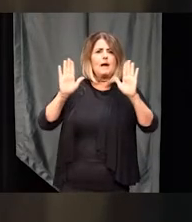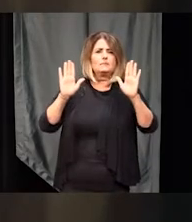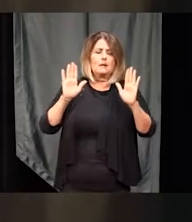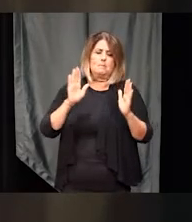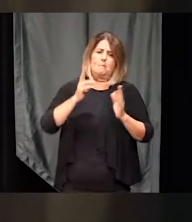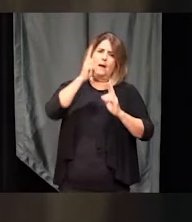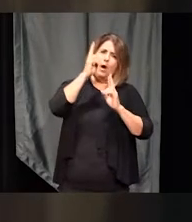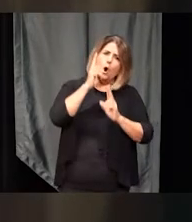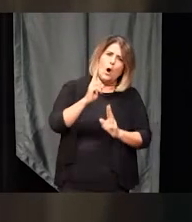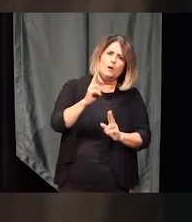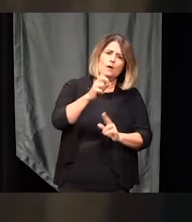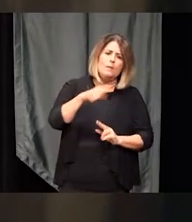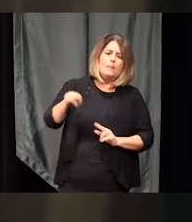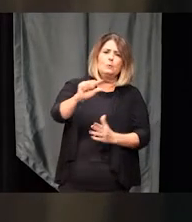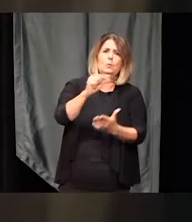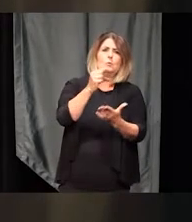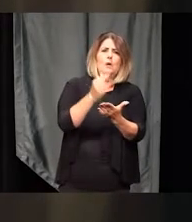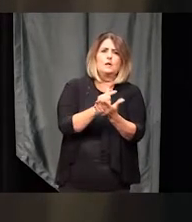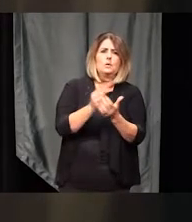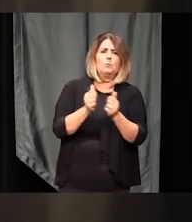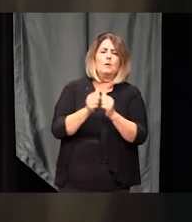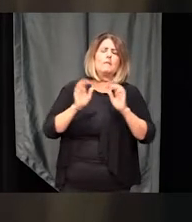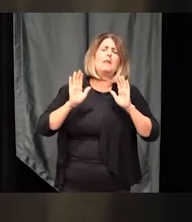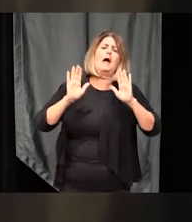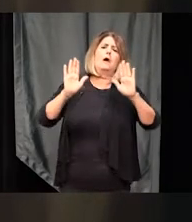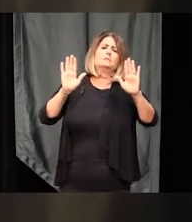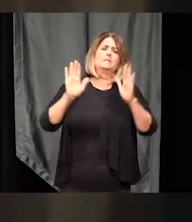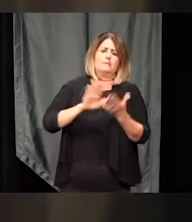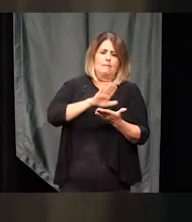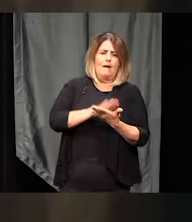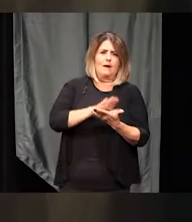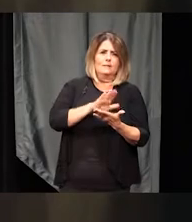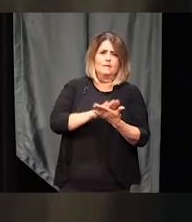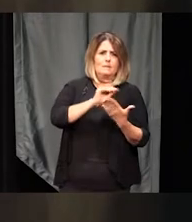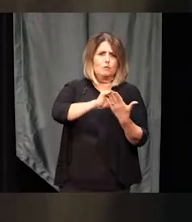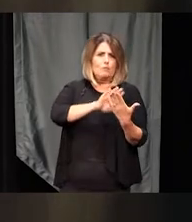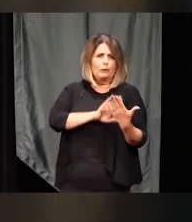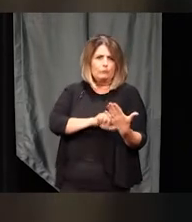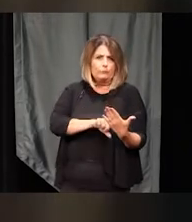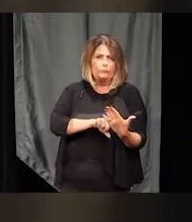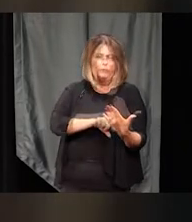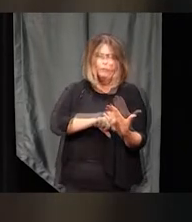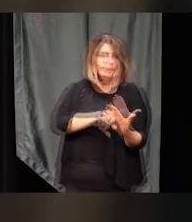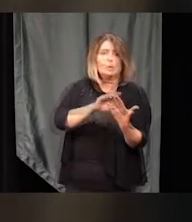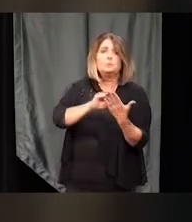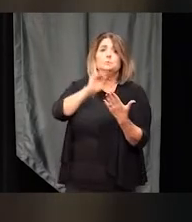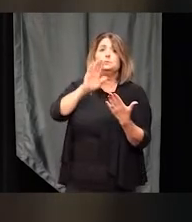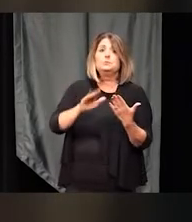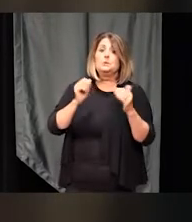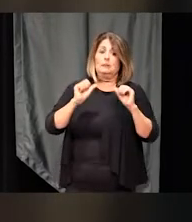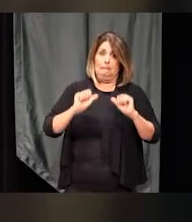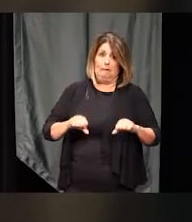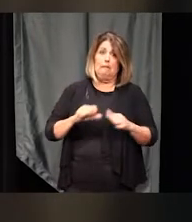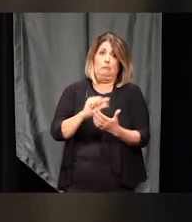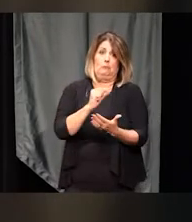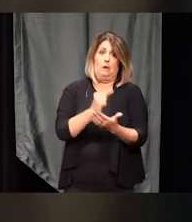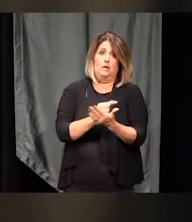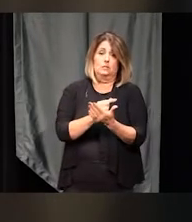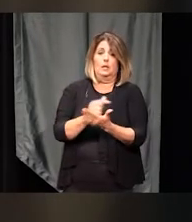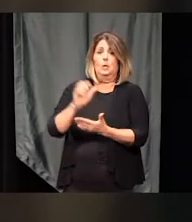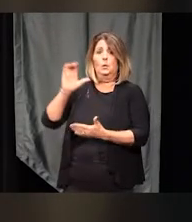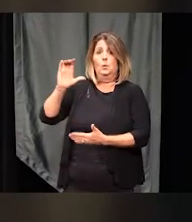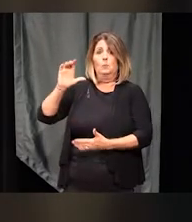who graduate from the college with an outstanding academic record students may graduate